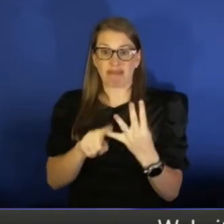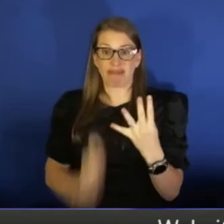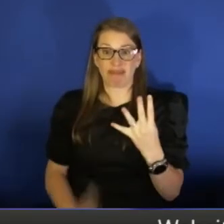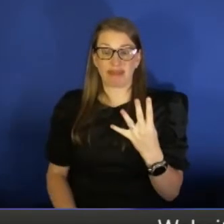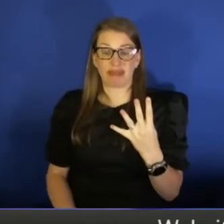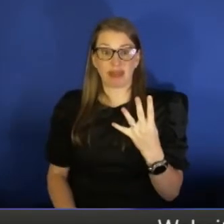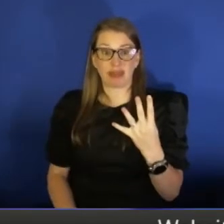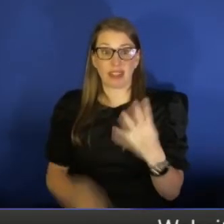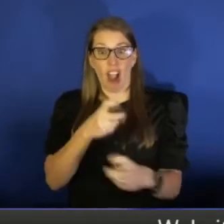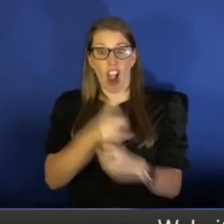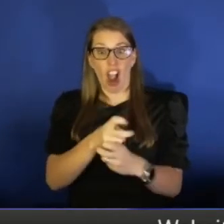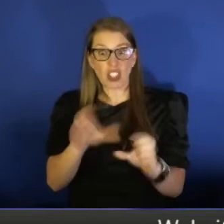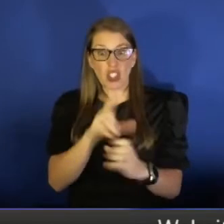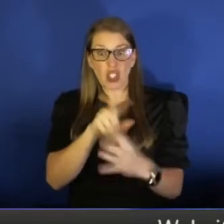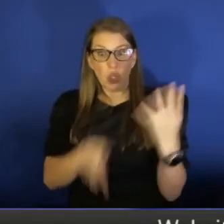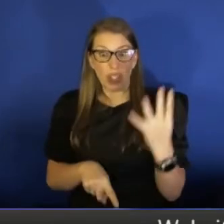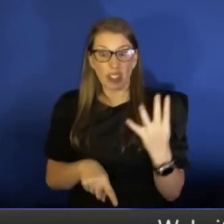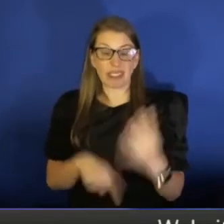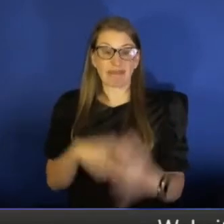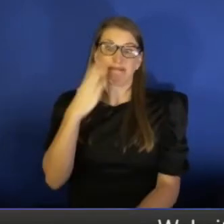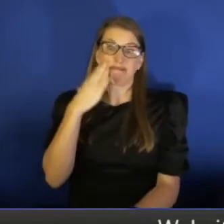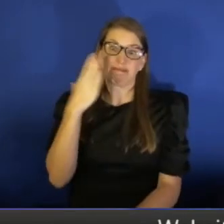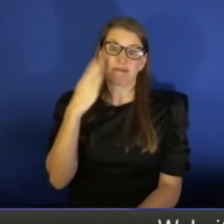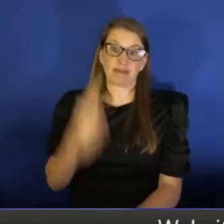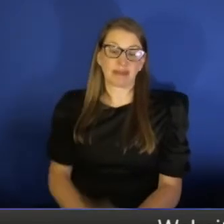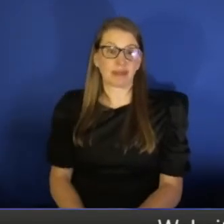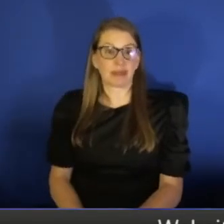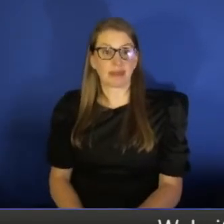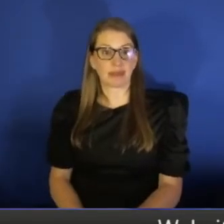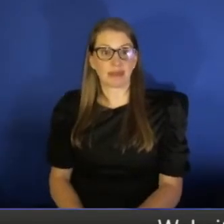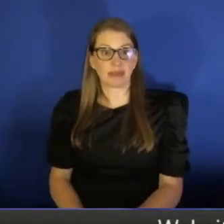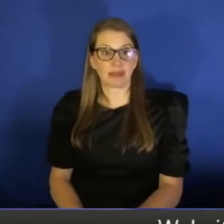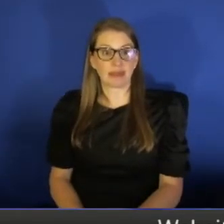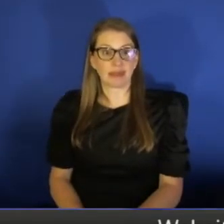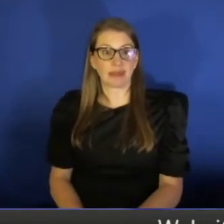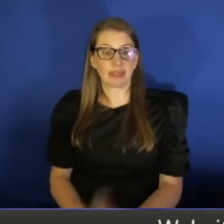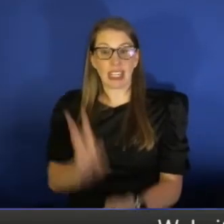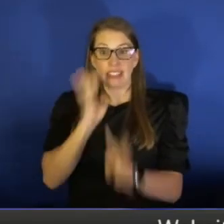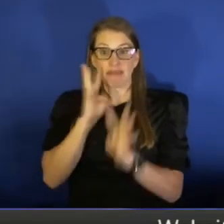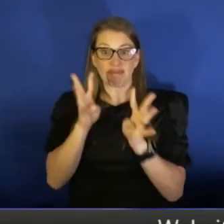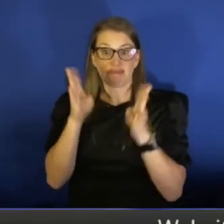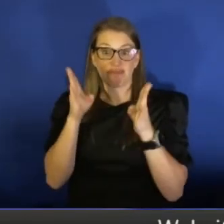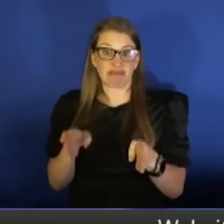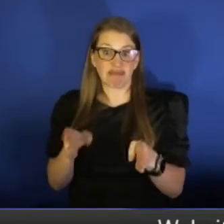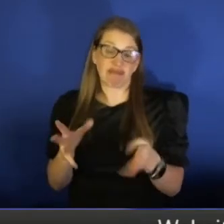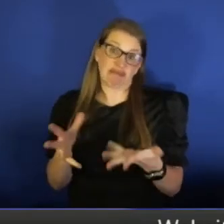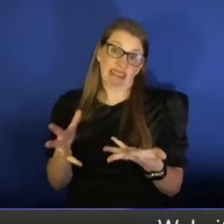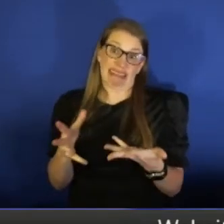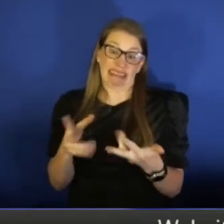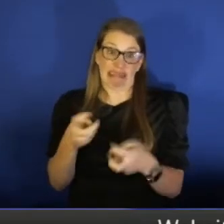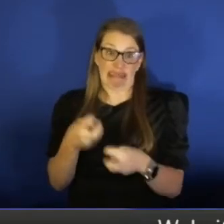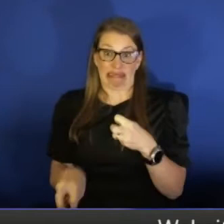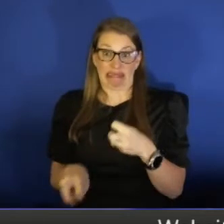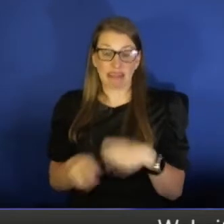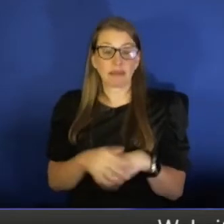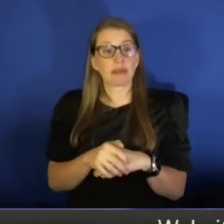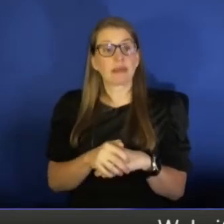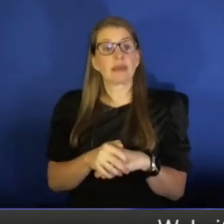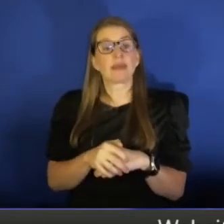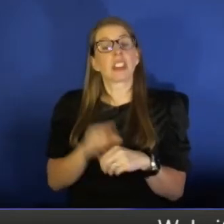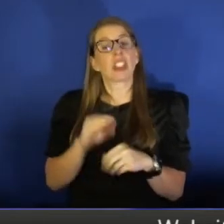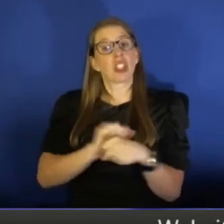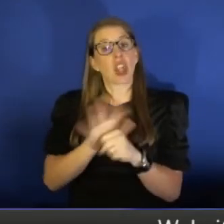I know. How, so she's a creative person. Right, exactly. Yeah. So Kim, how did COVID did that impact